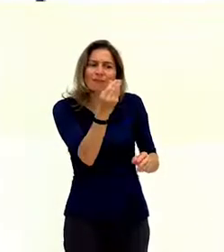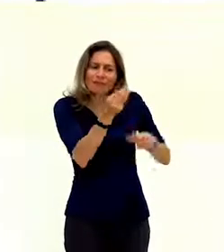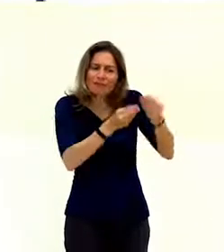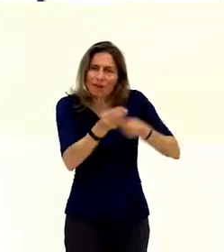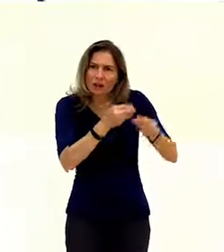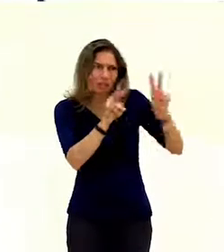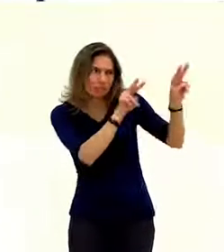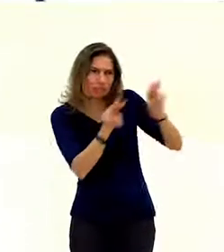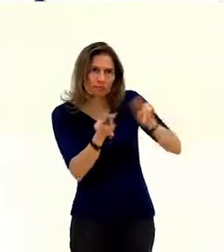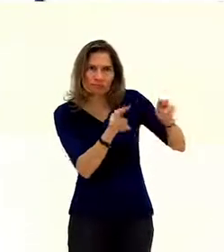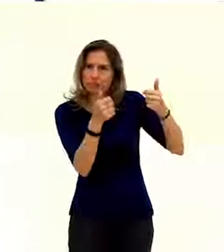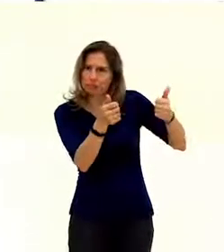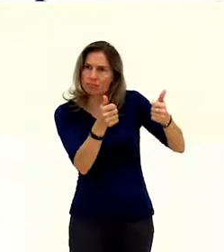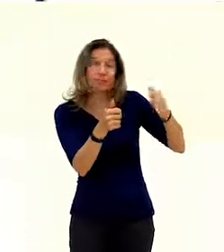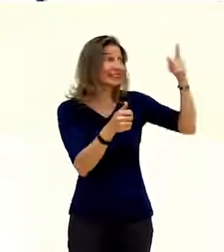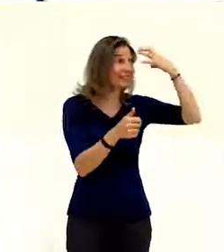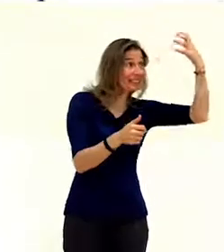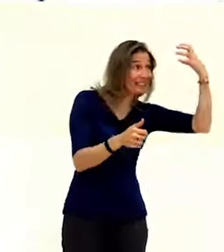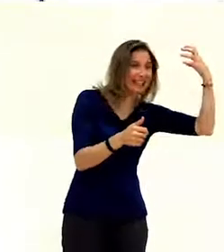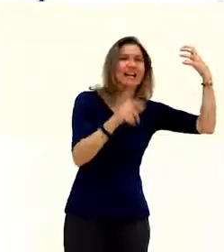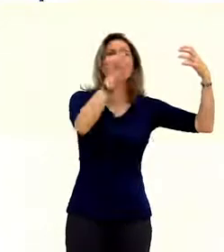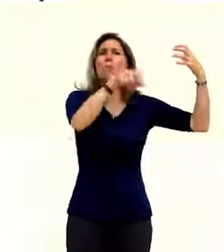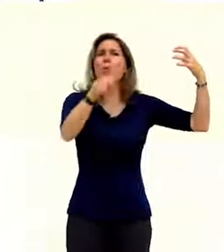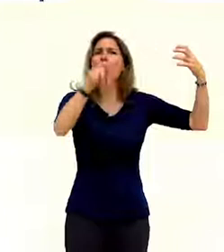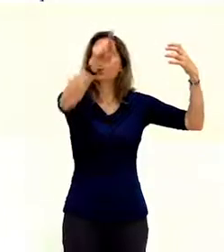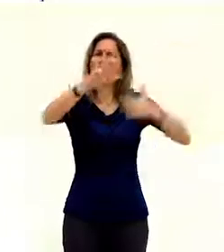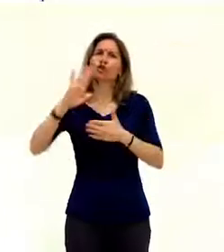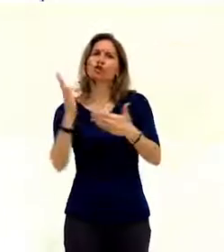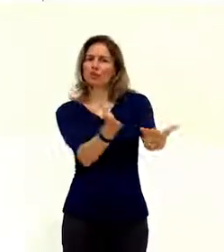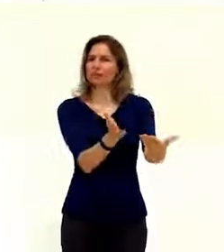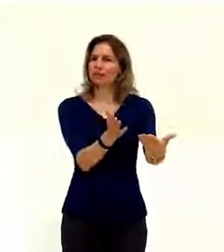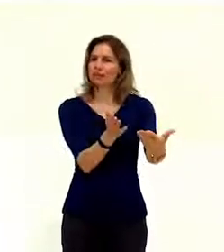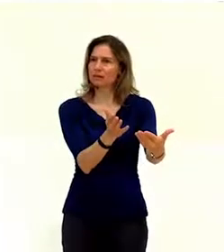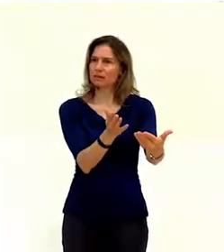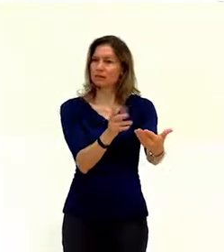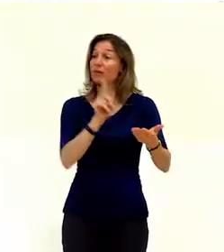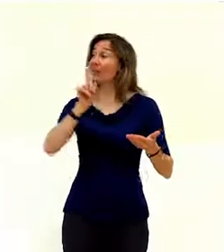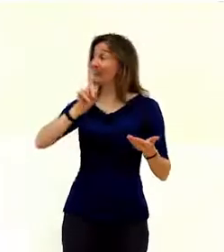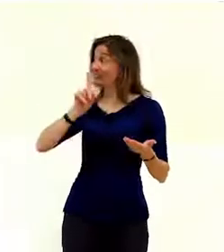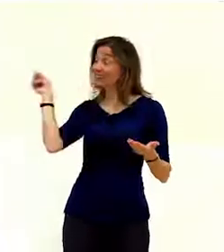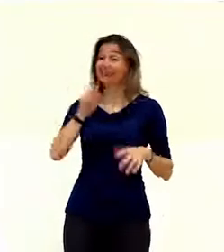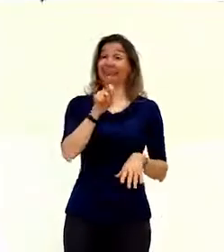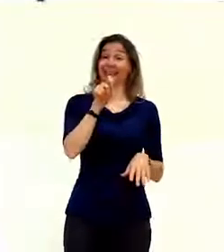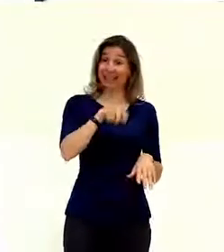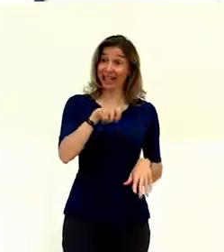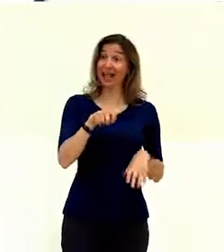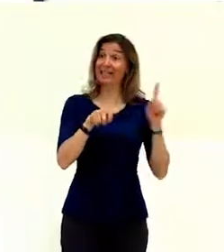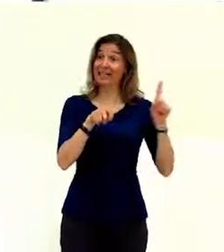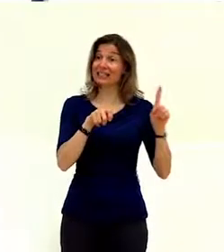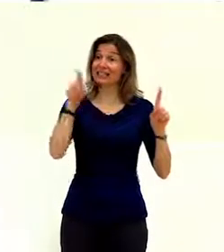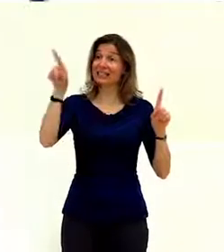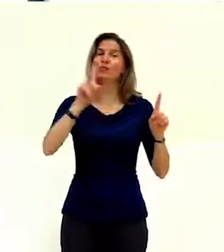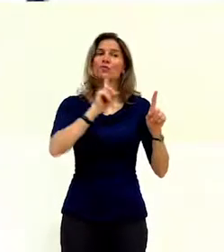the state and who delivers these public services. For the case that we spoke about, it's the provision